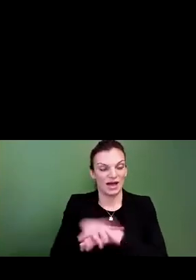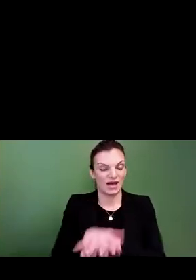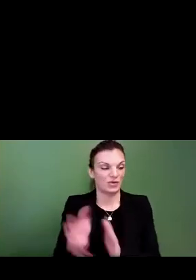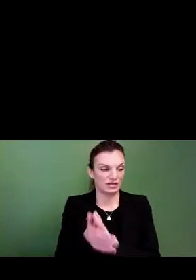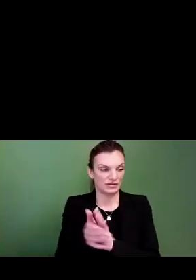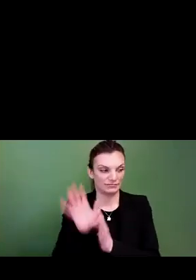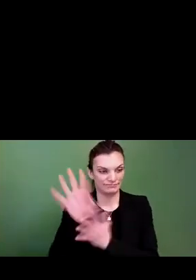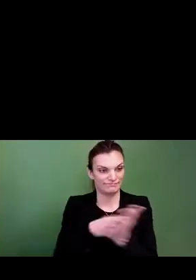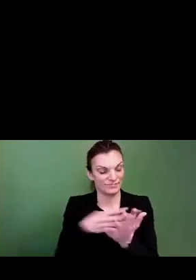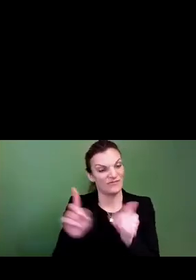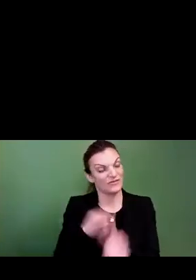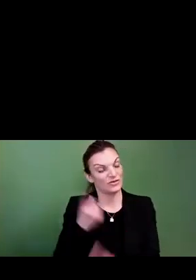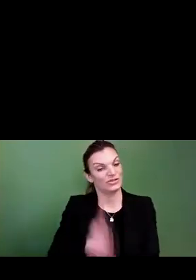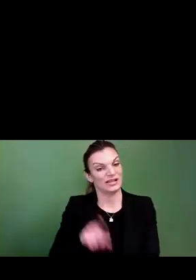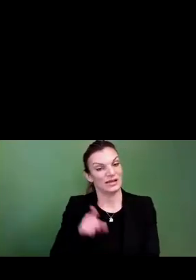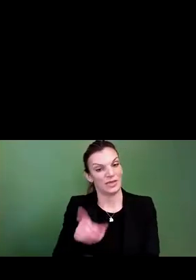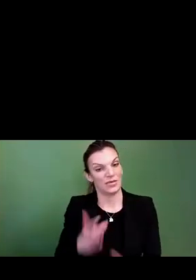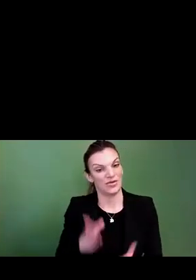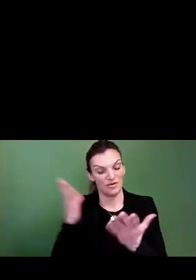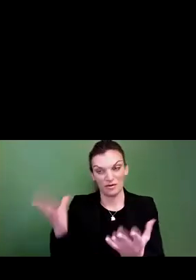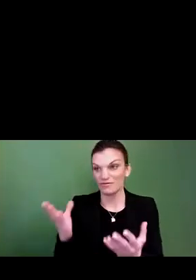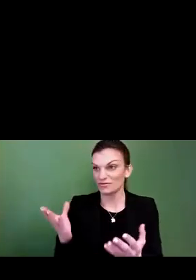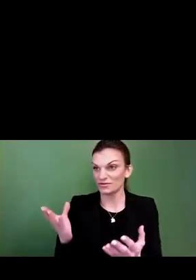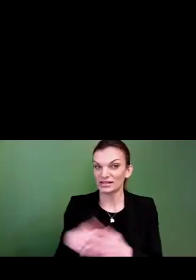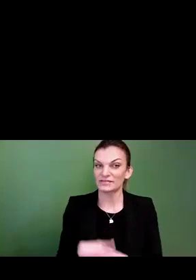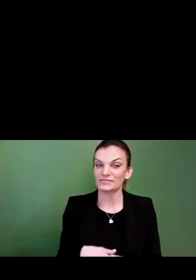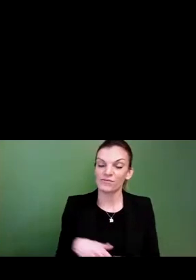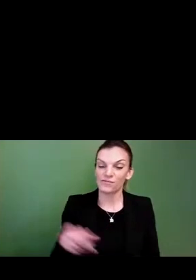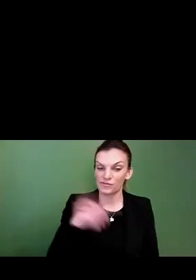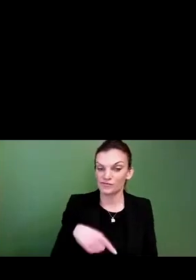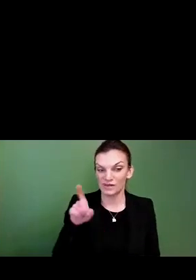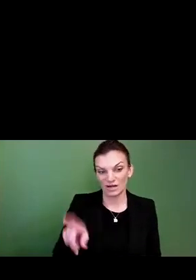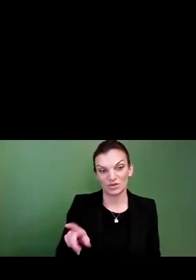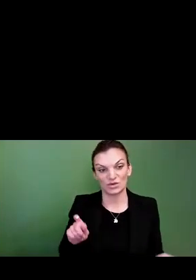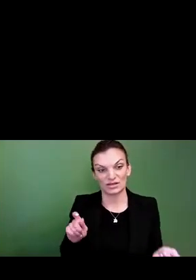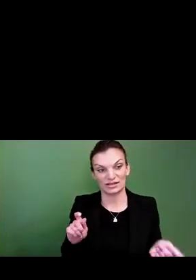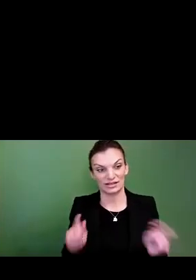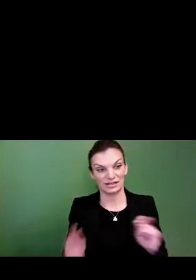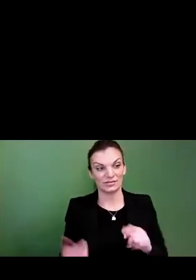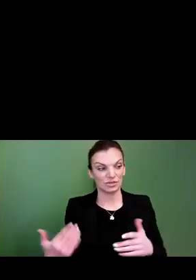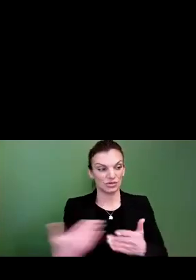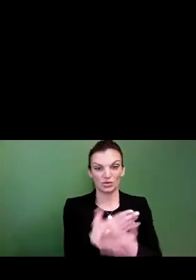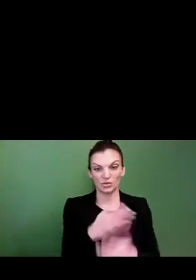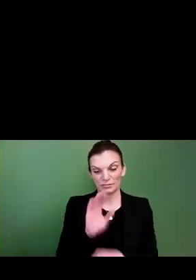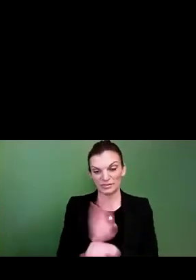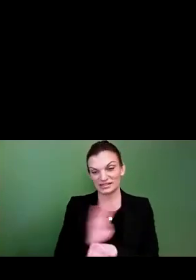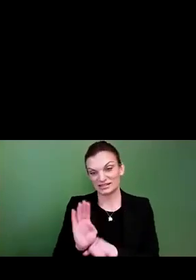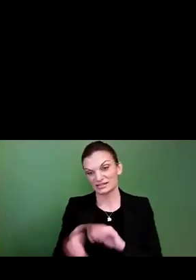was really the first time that they were offering it. And they had to adapt to new business